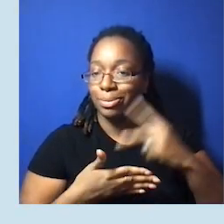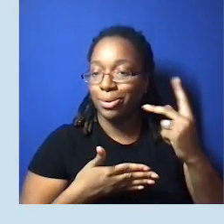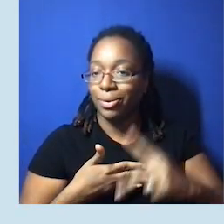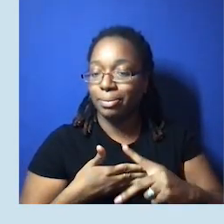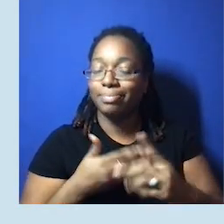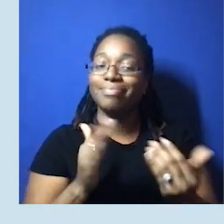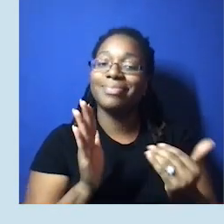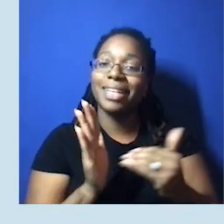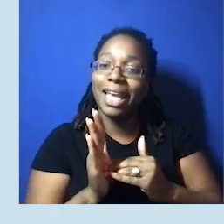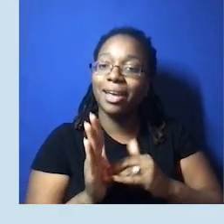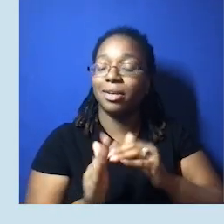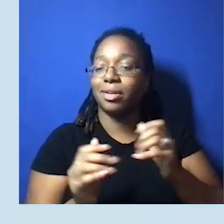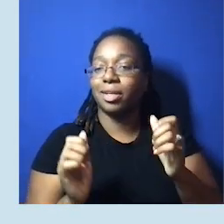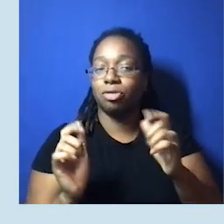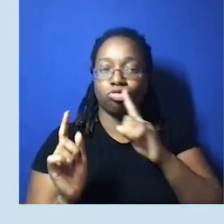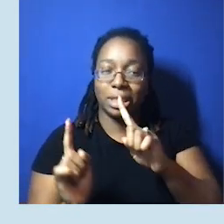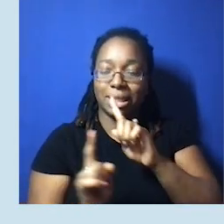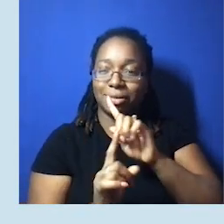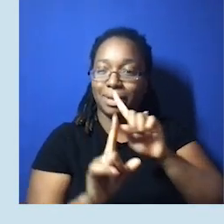interview with that director.